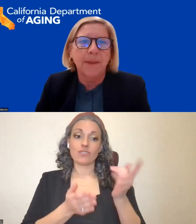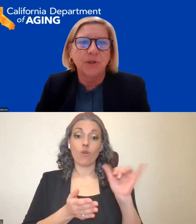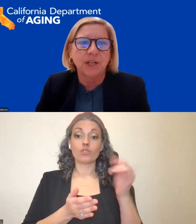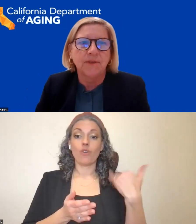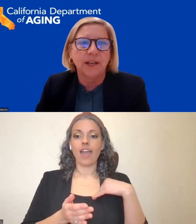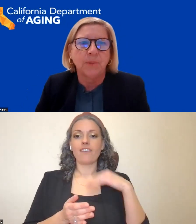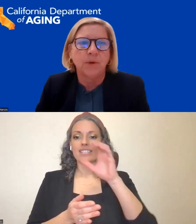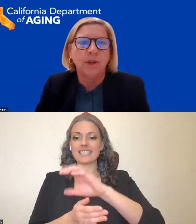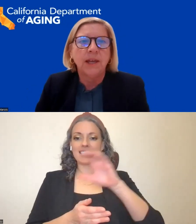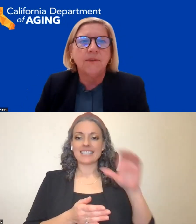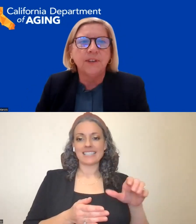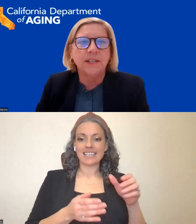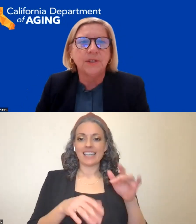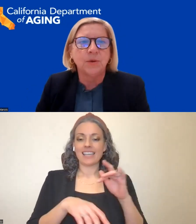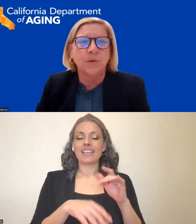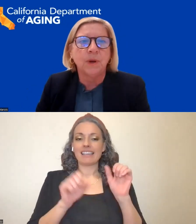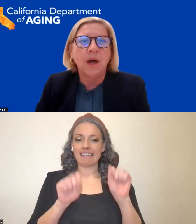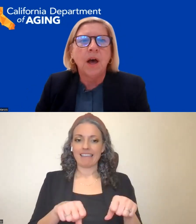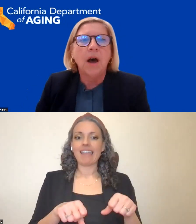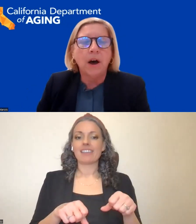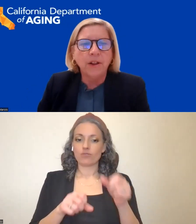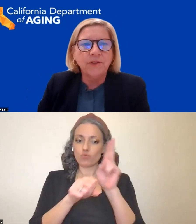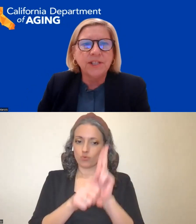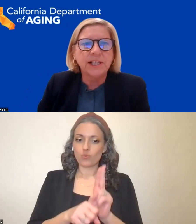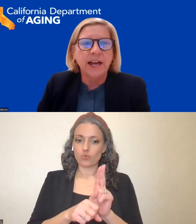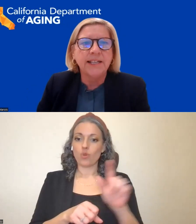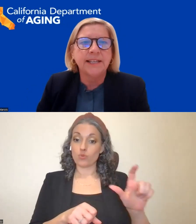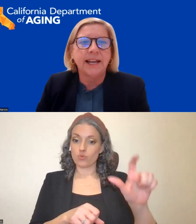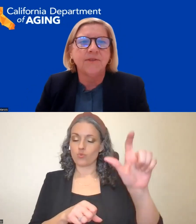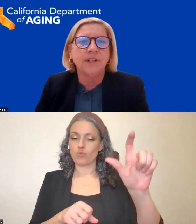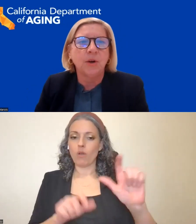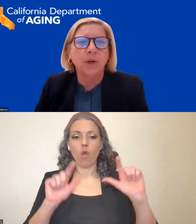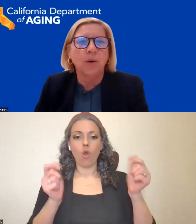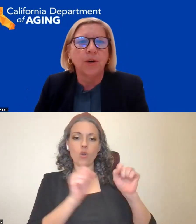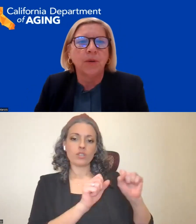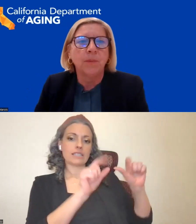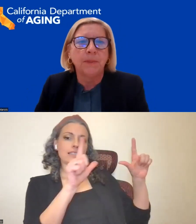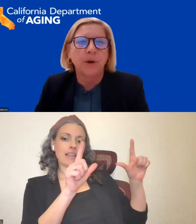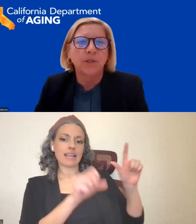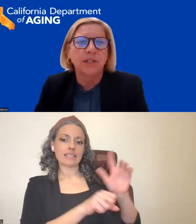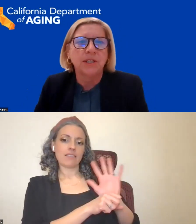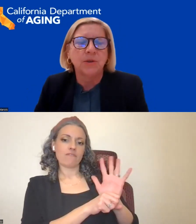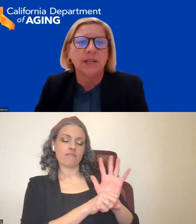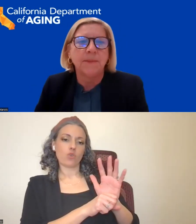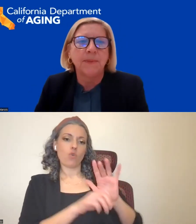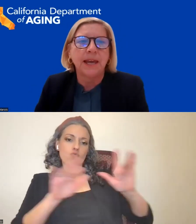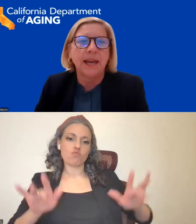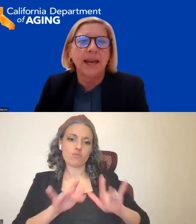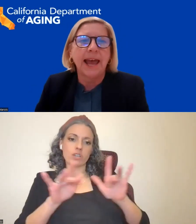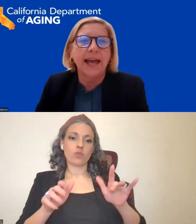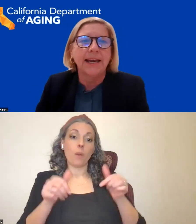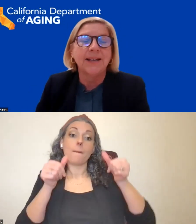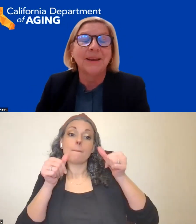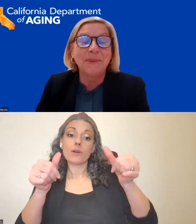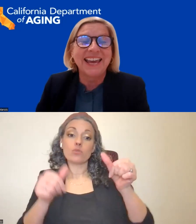closed captioning available via Zoom. All of the slides and the video recording will be posted to the